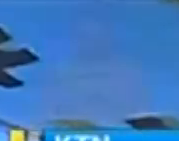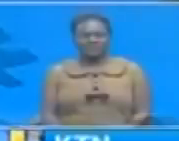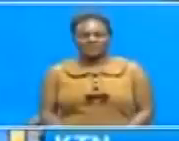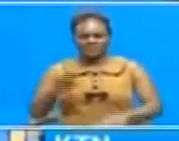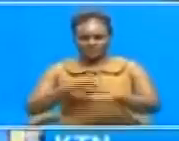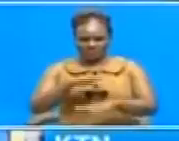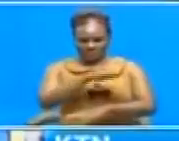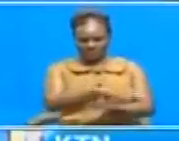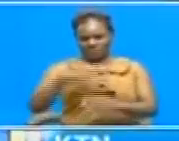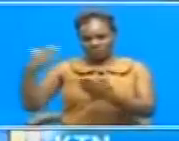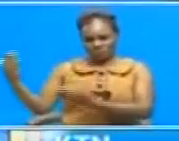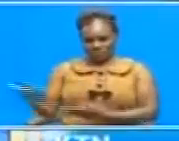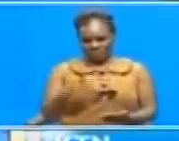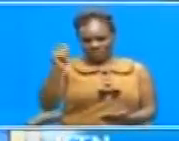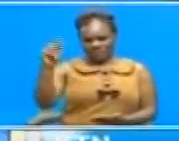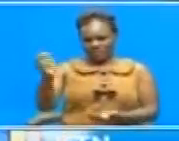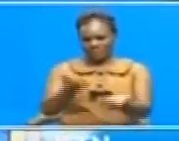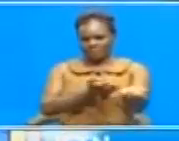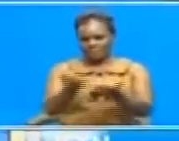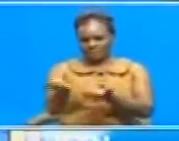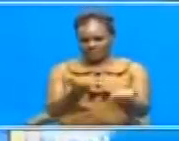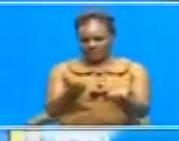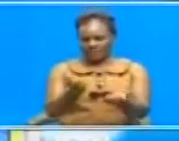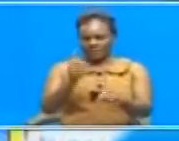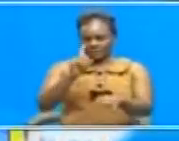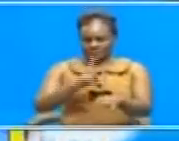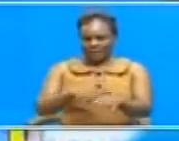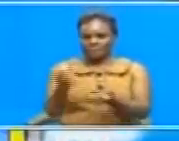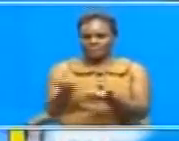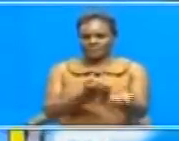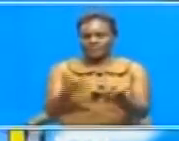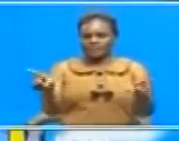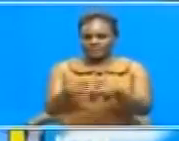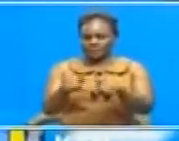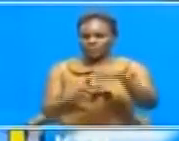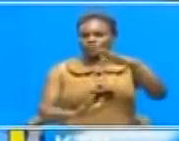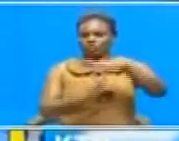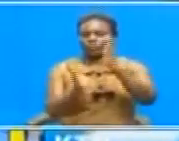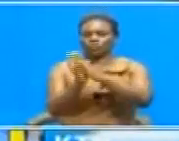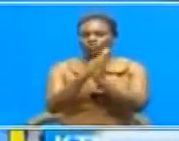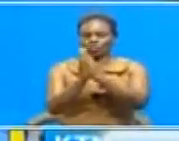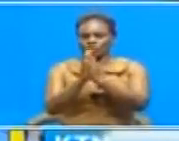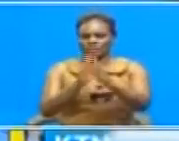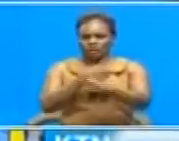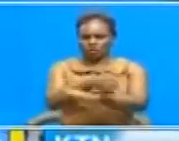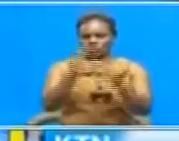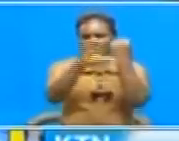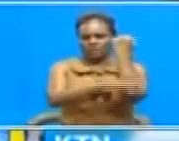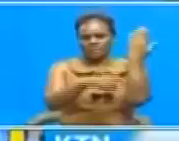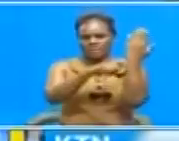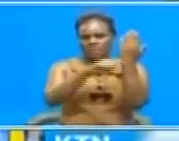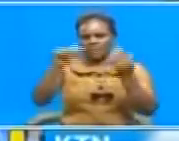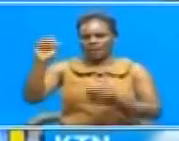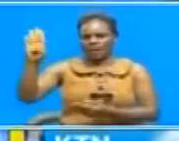A very good evening and welcome to KTN Business. Time to catch up with the latest on what's been making headlines across the country. My name is